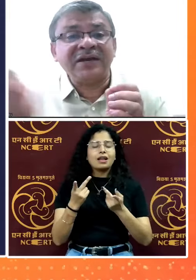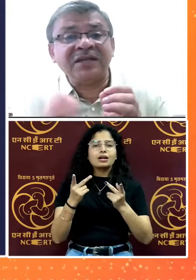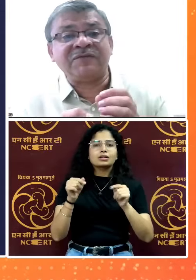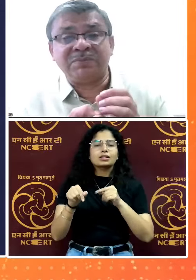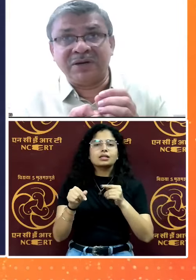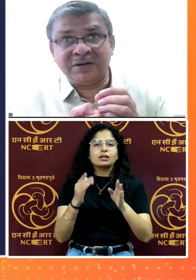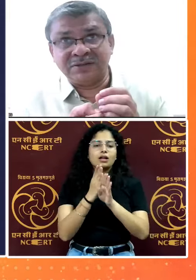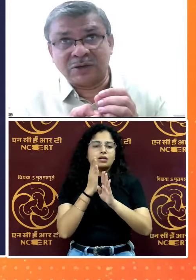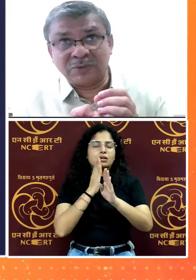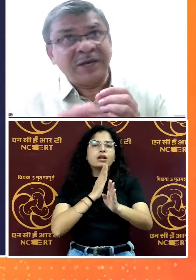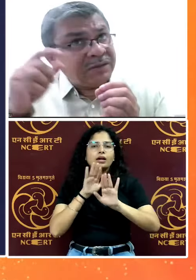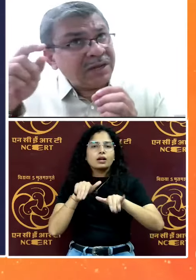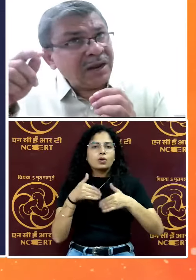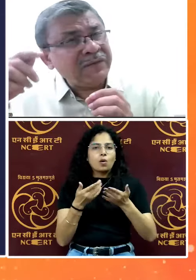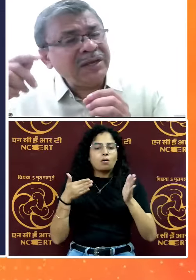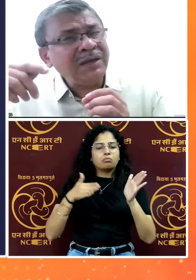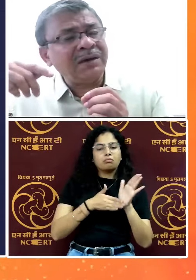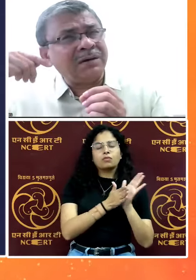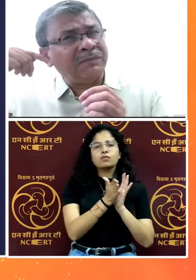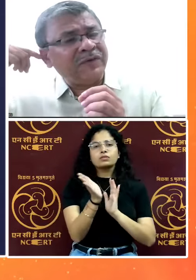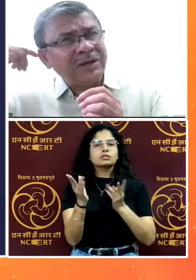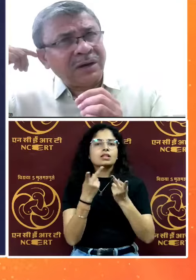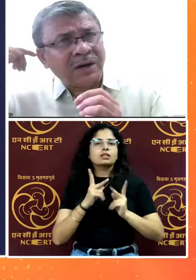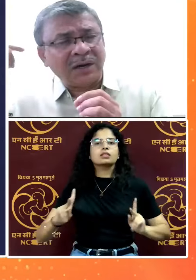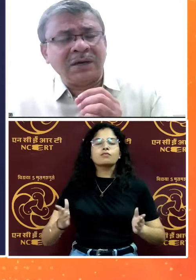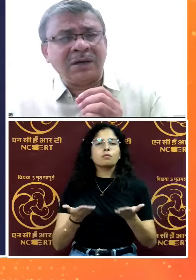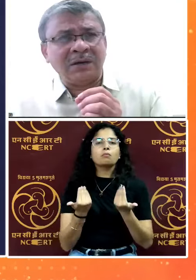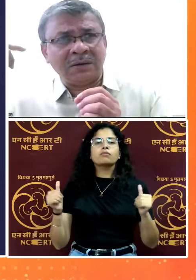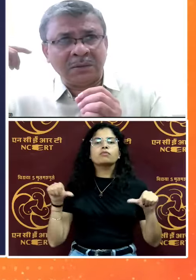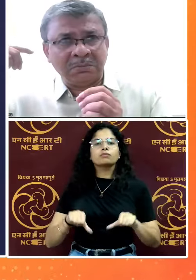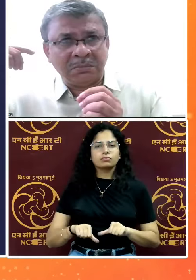sound and a reverberated sound. Okay. There are very